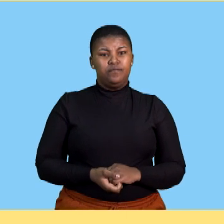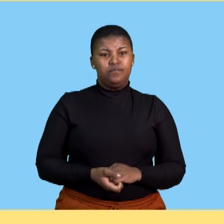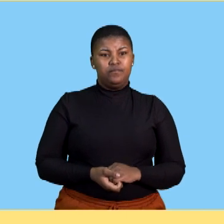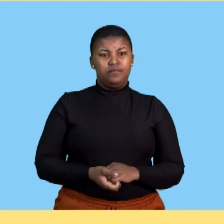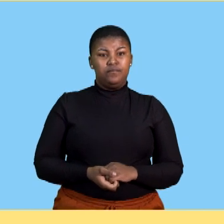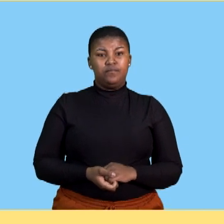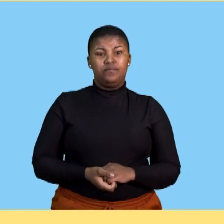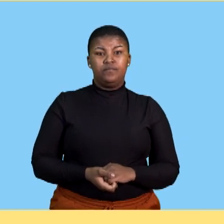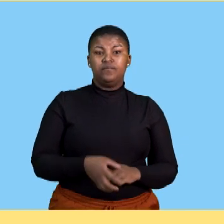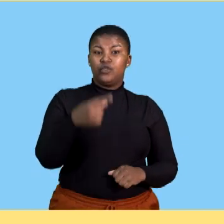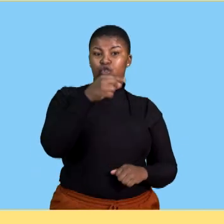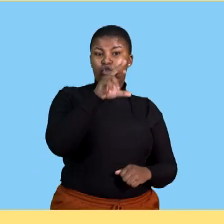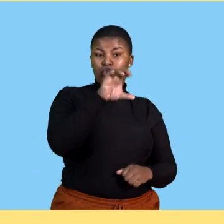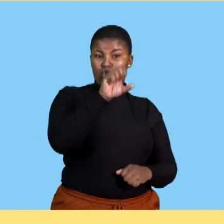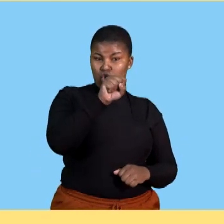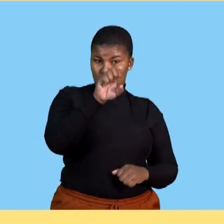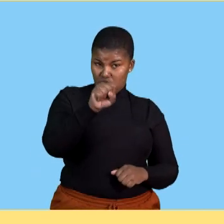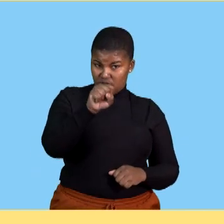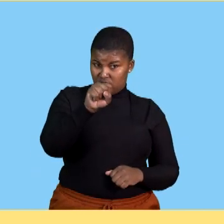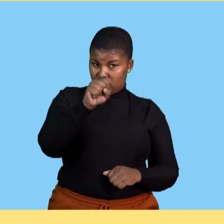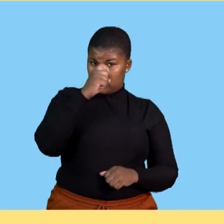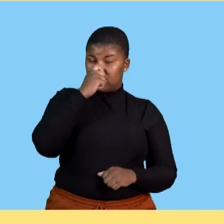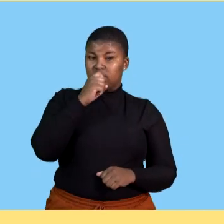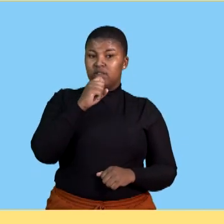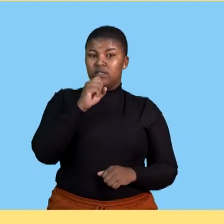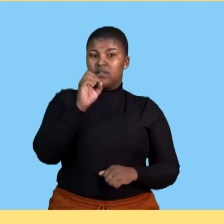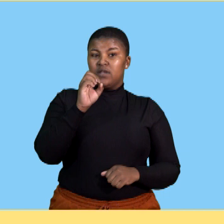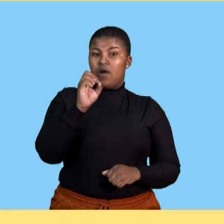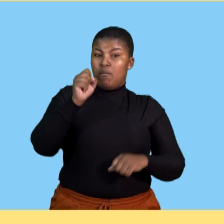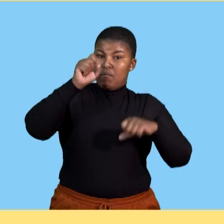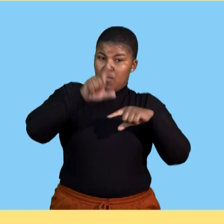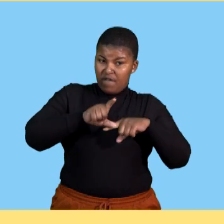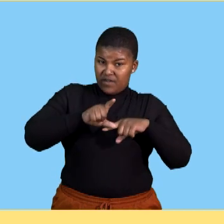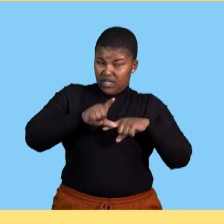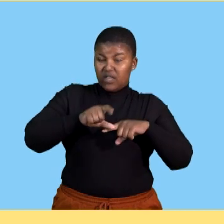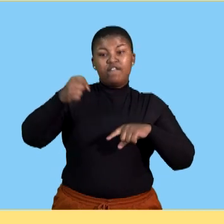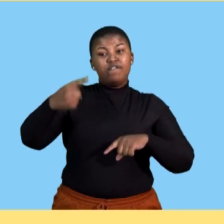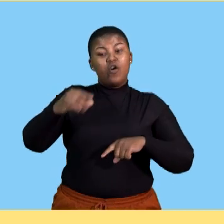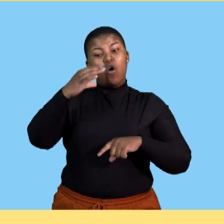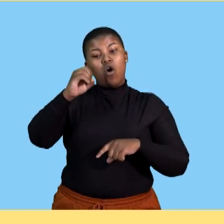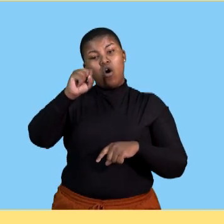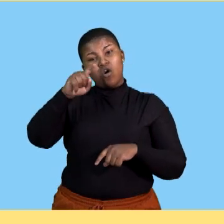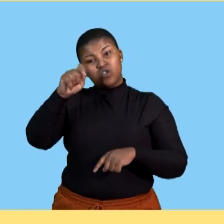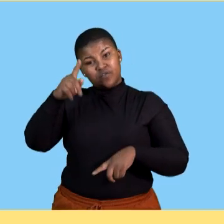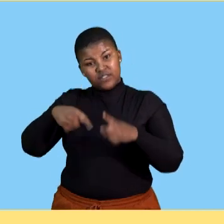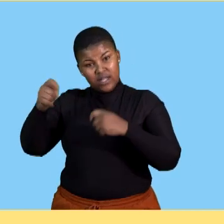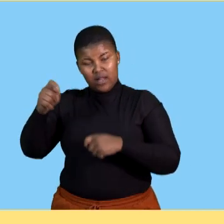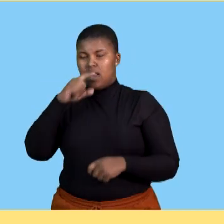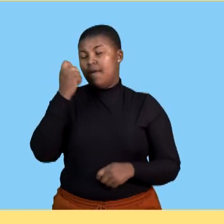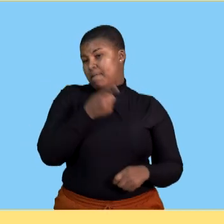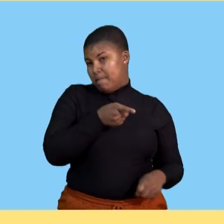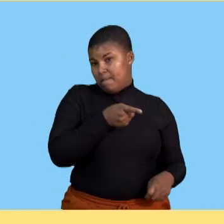that is the percentage gross profit, the percentage gross profit on cost of sales, here we're dealing with the name